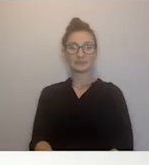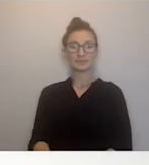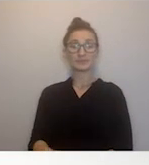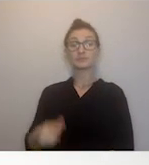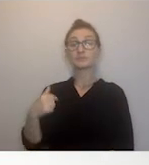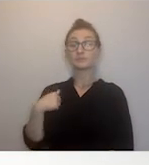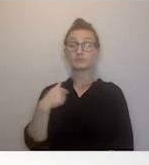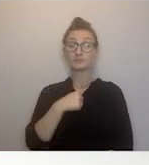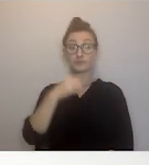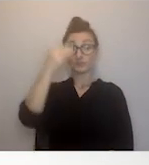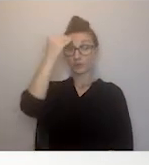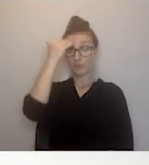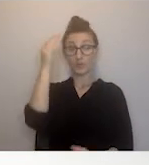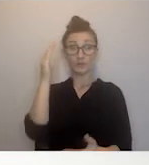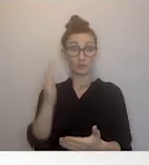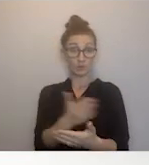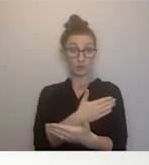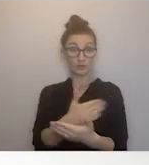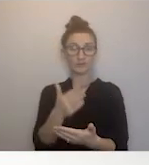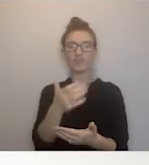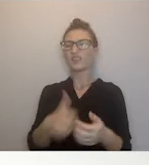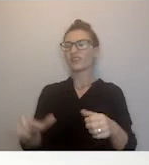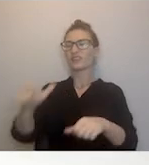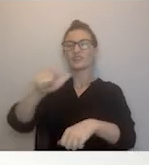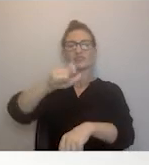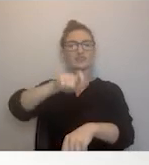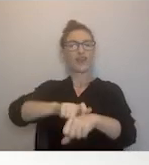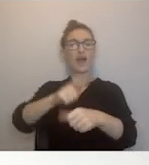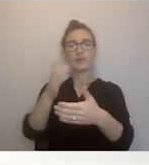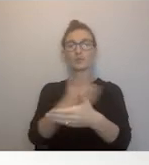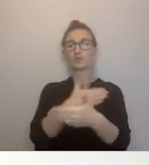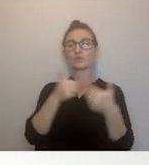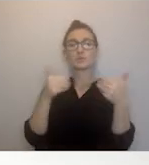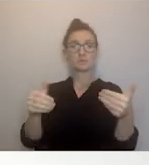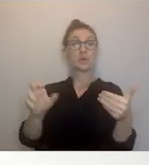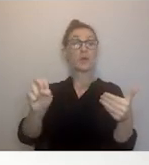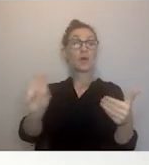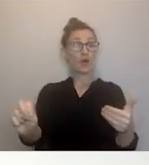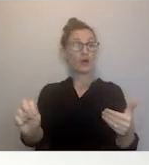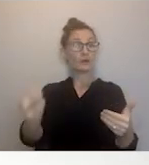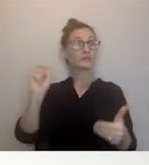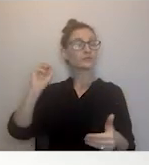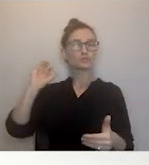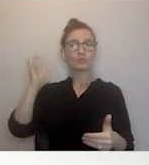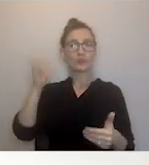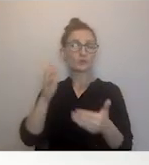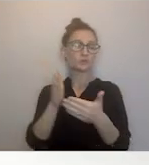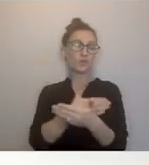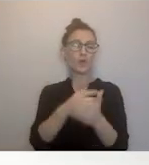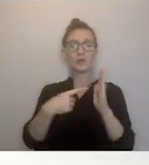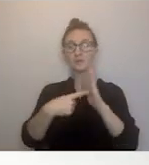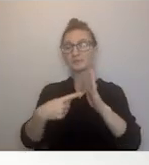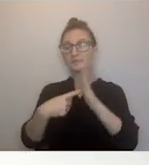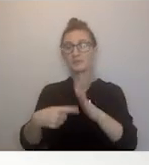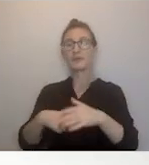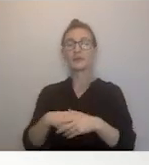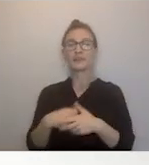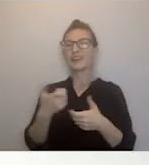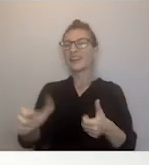Super simple. So we know music. Anytime, any music that you turn on, any radio song that you're listening